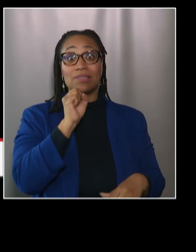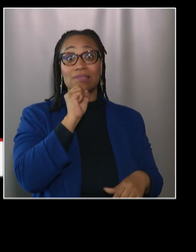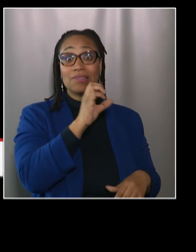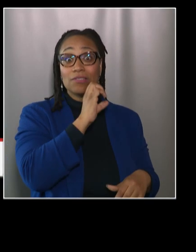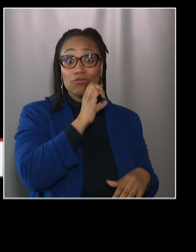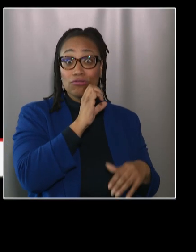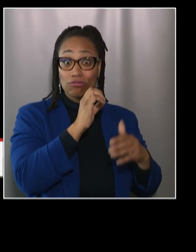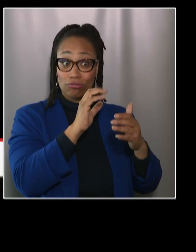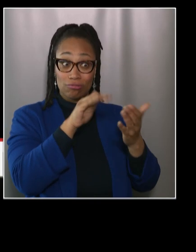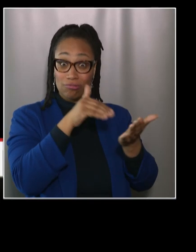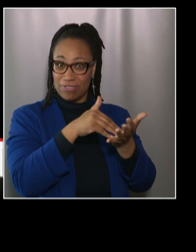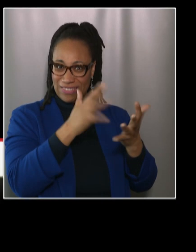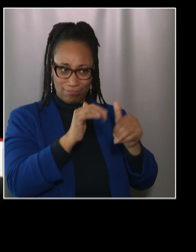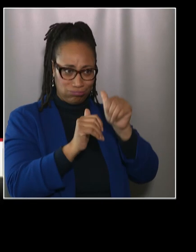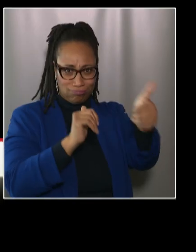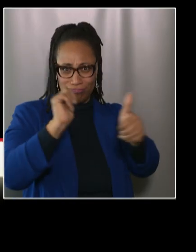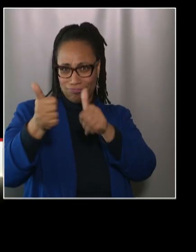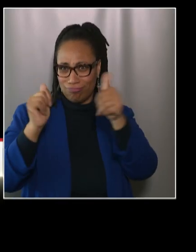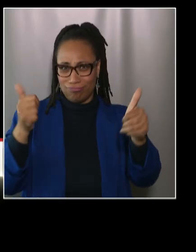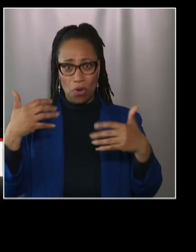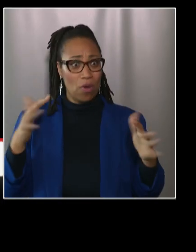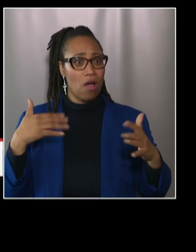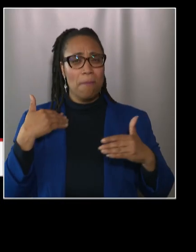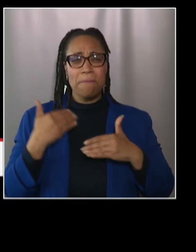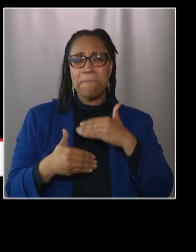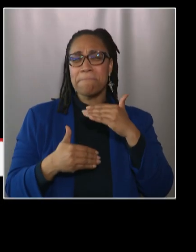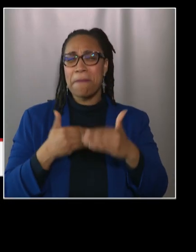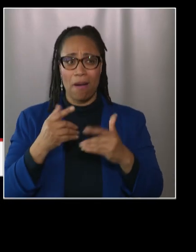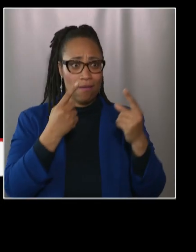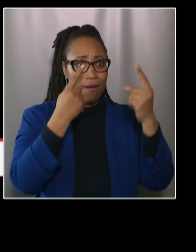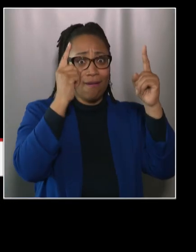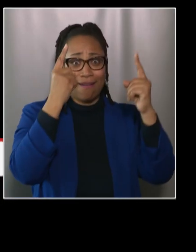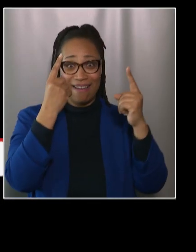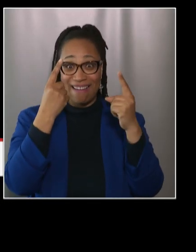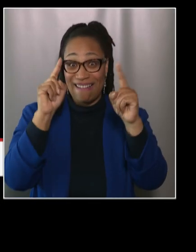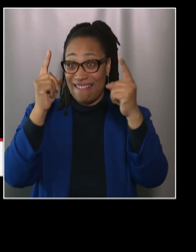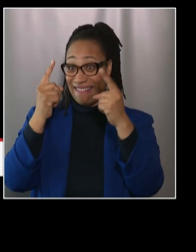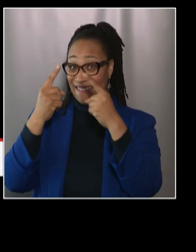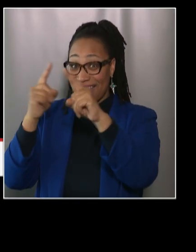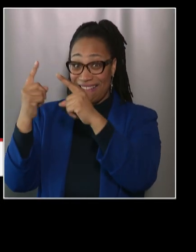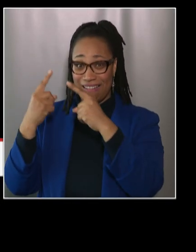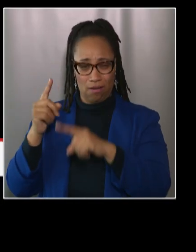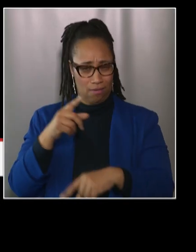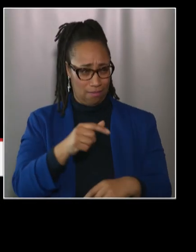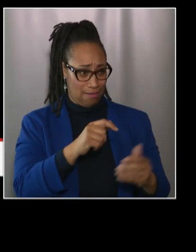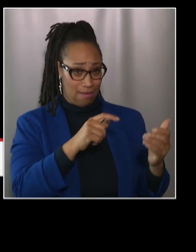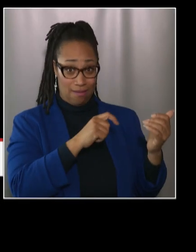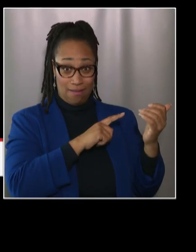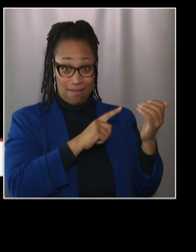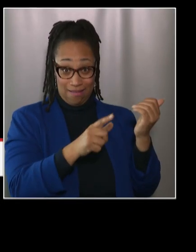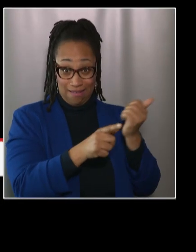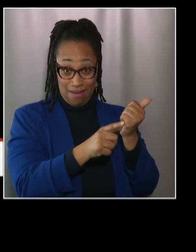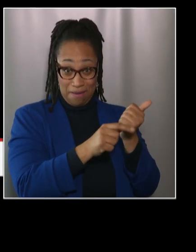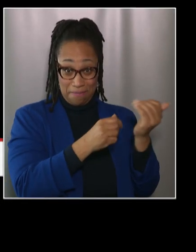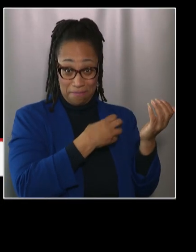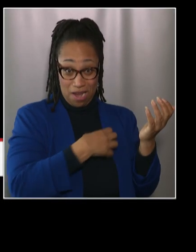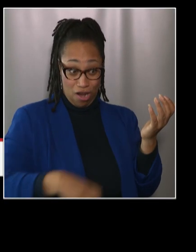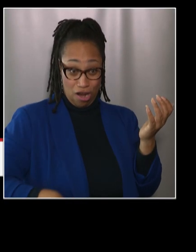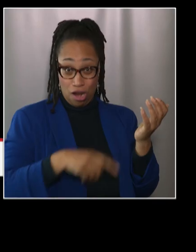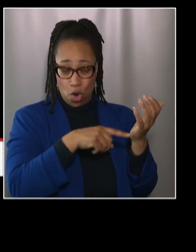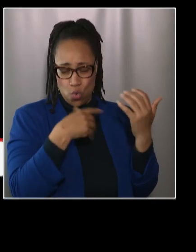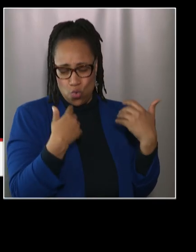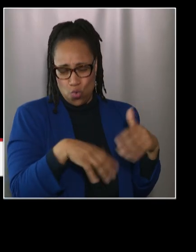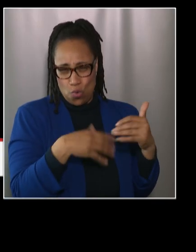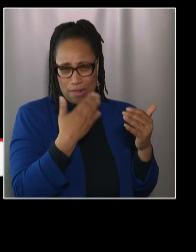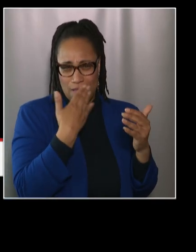want to thank again Deputy Mayor Albert for her leadership and your amazing team, and also my colleagues at the Department of General Services.